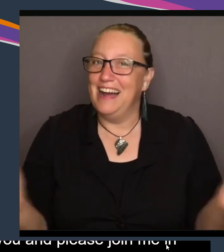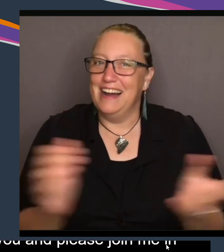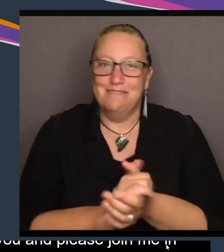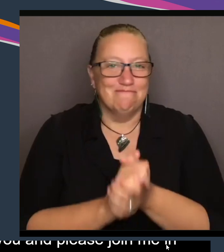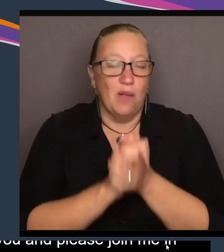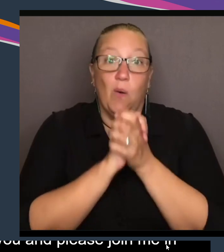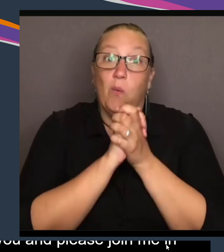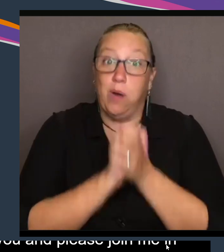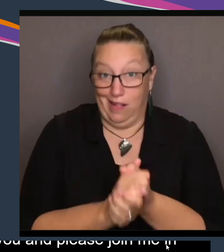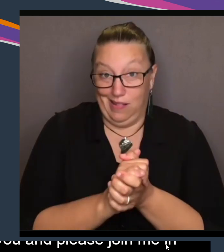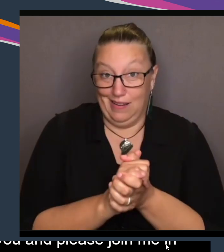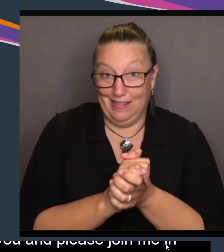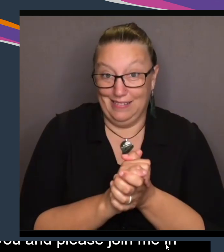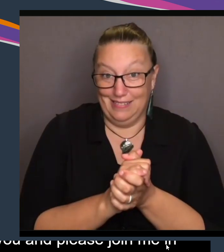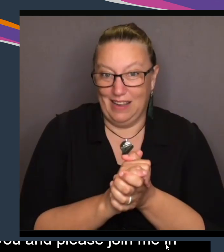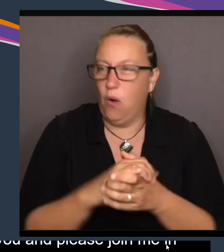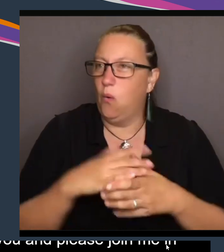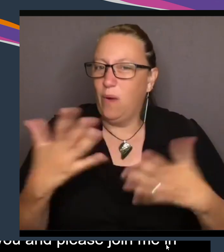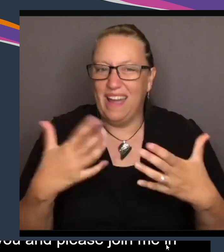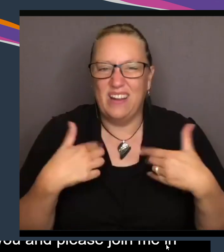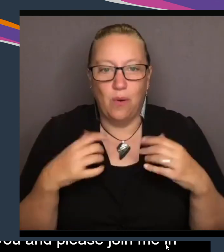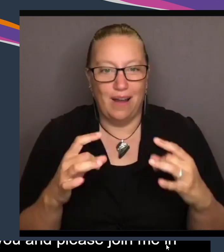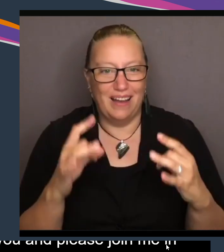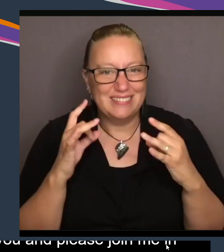Well, where do you start?